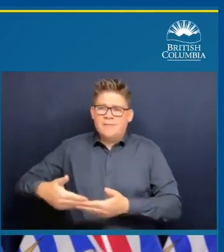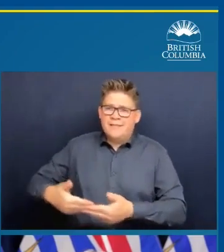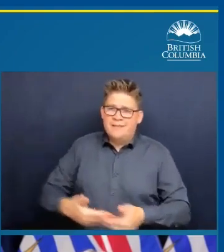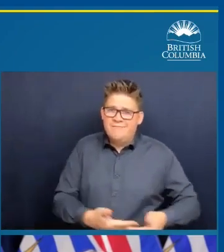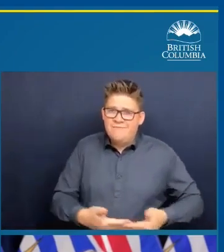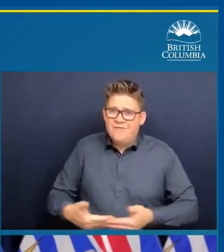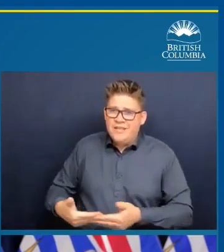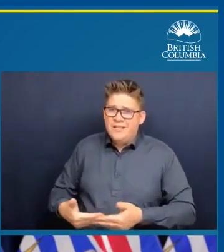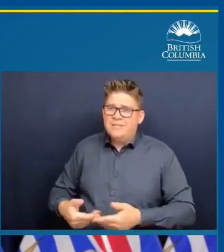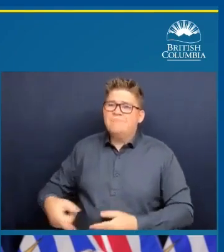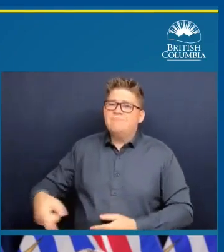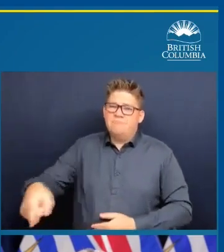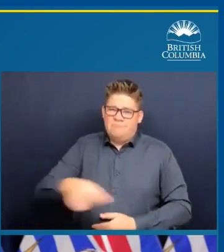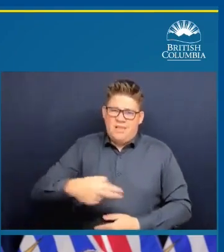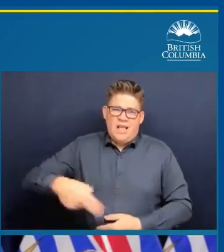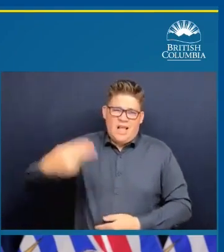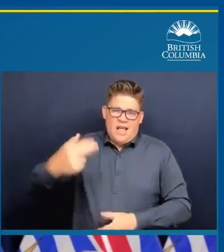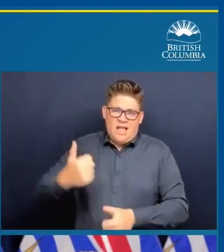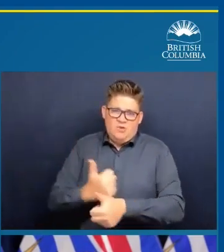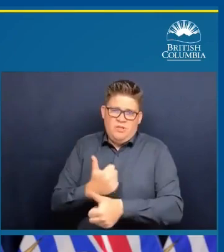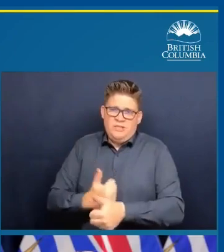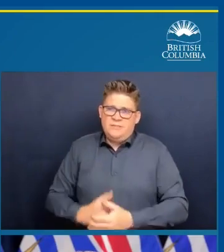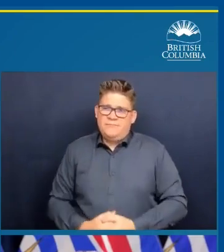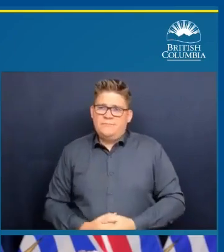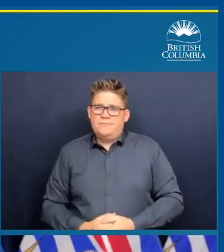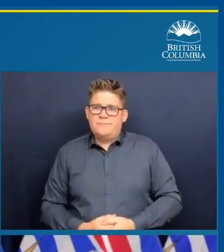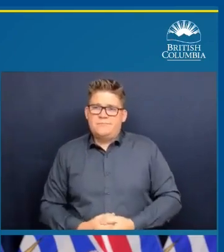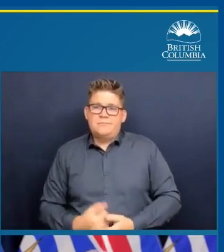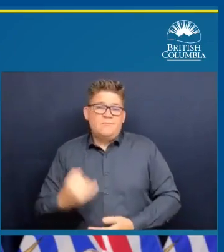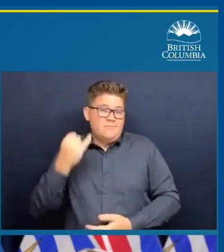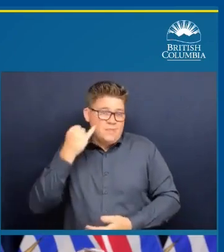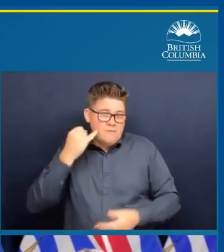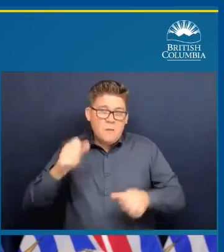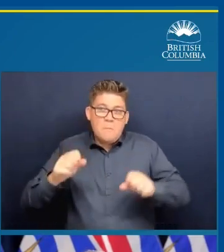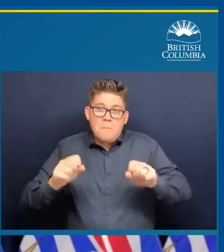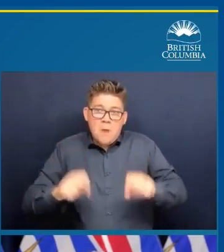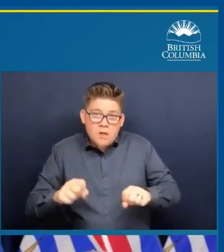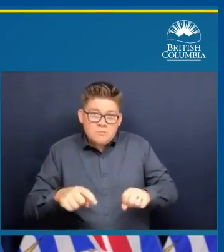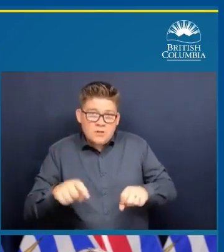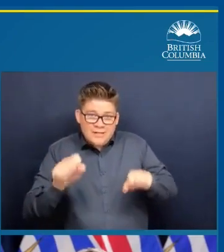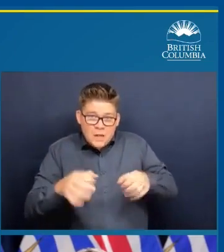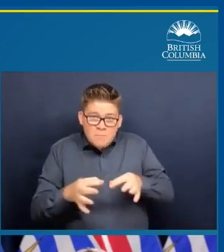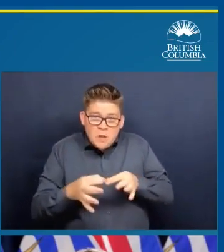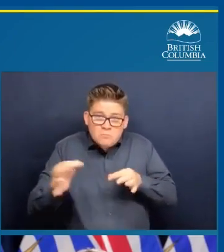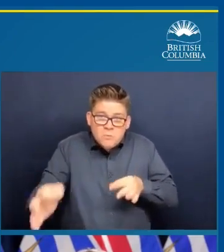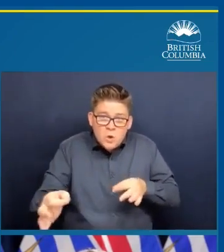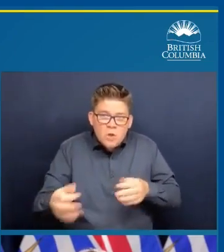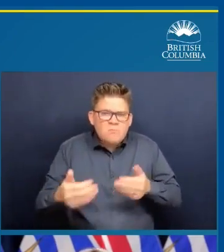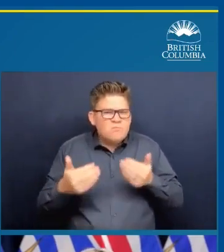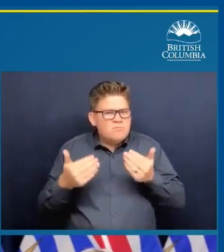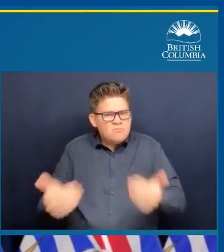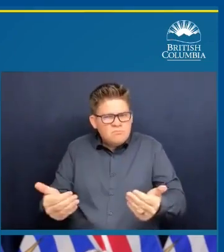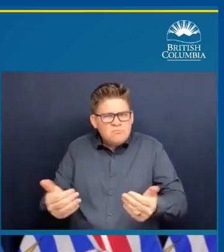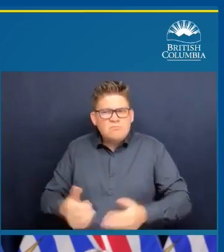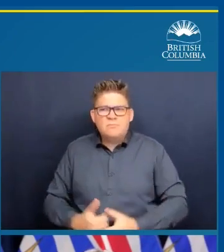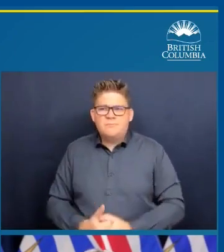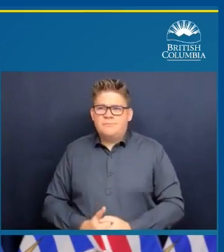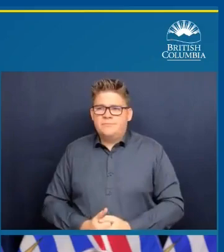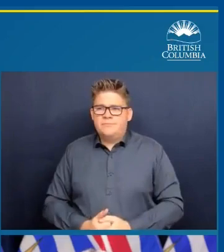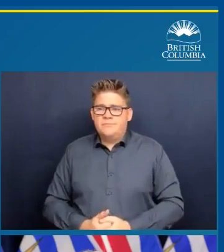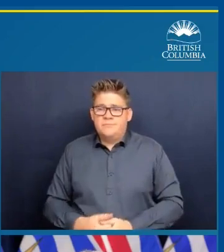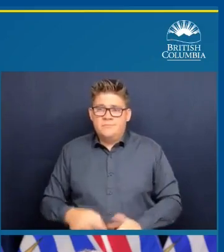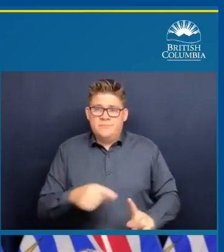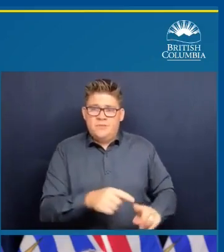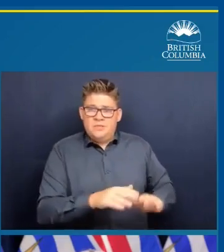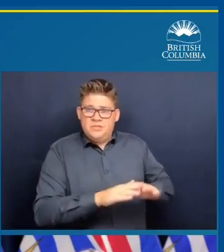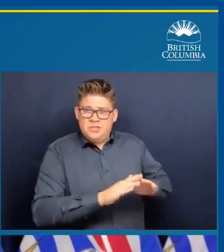you can postpone those visits, that would be good, particularly bringing children in to visit people in long-term care. When there's a lot of